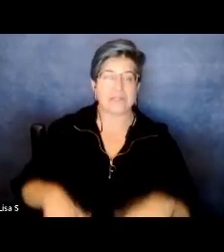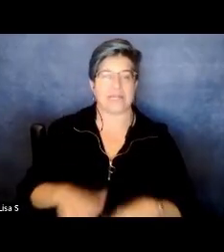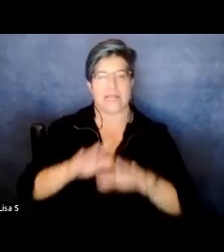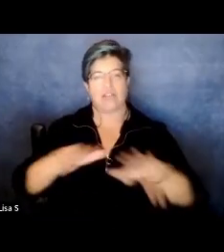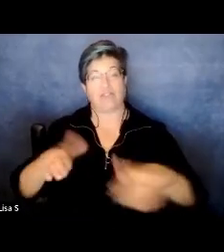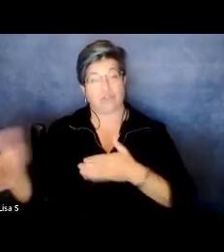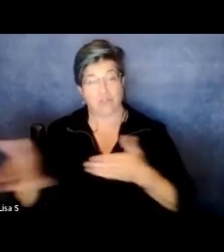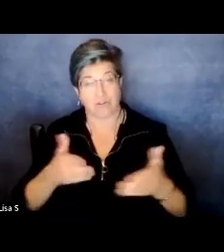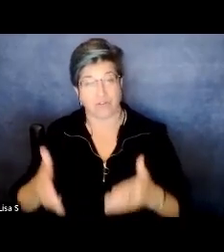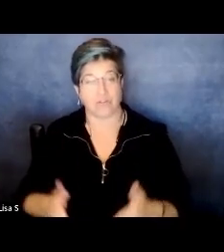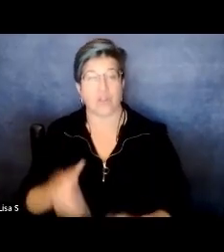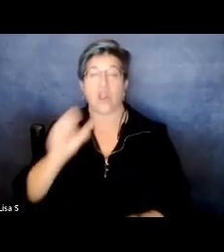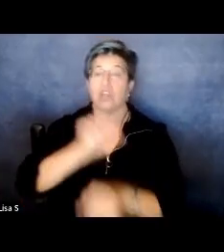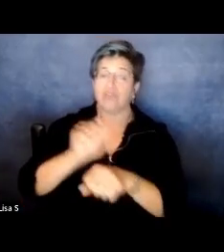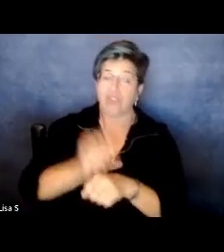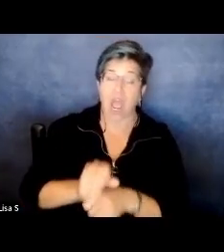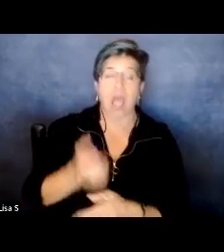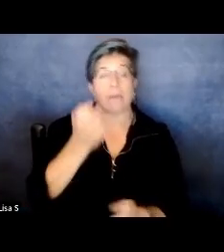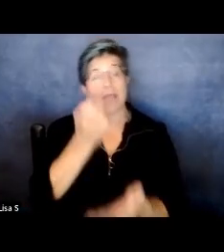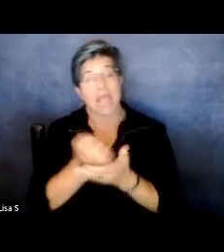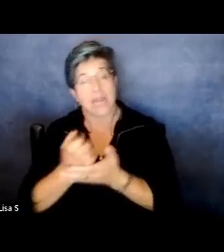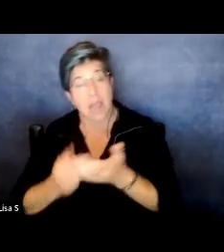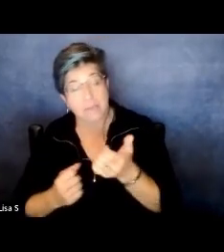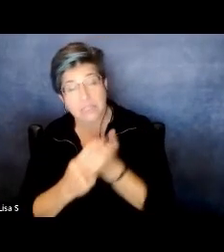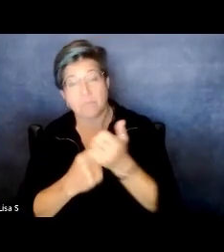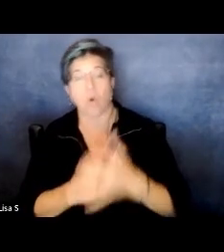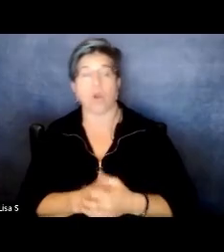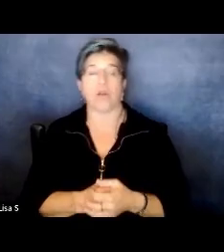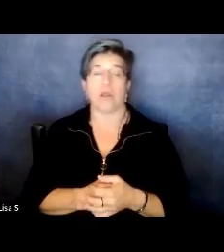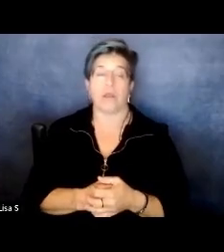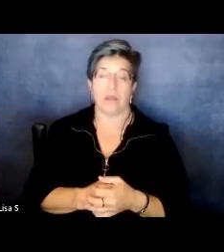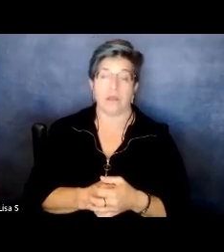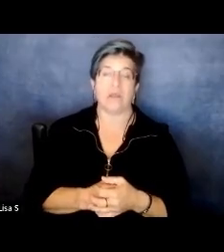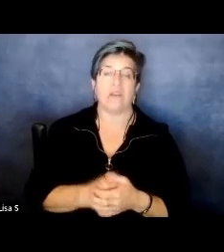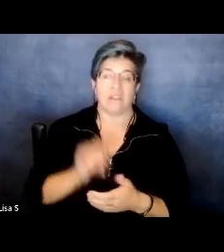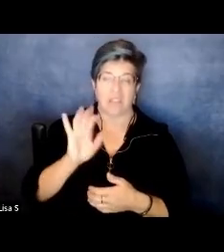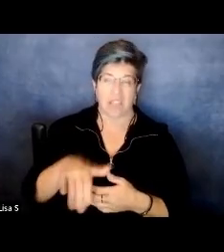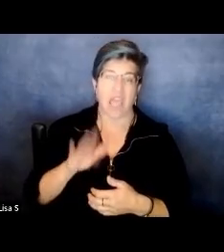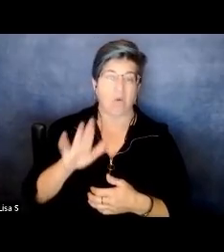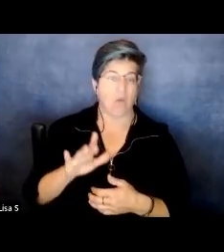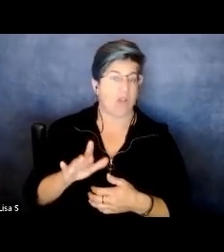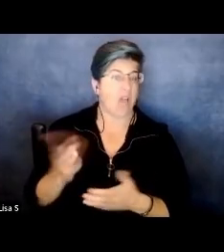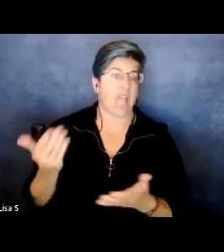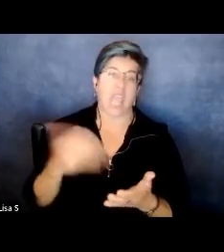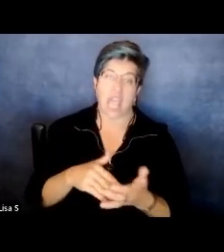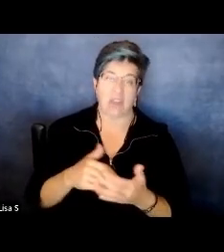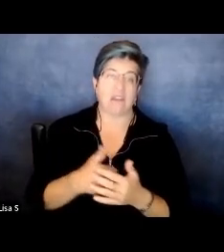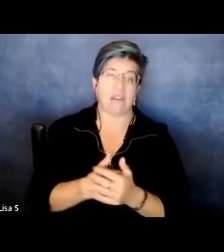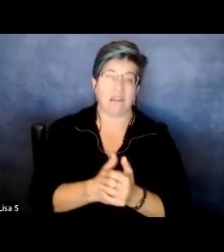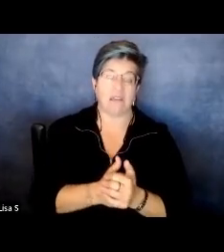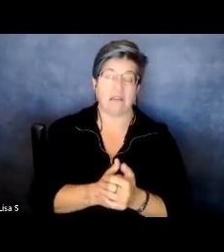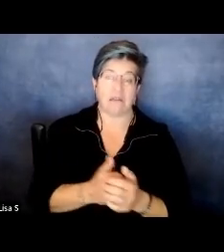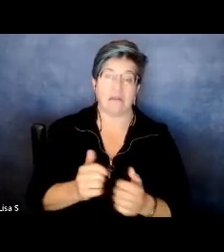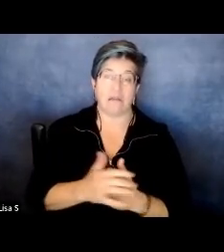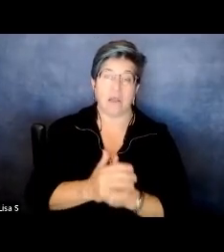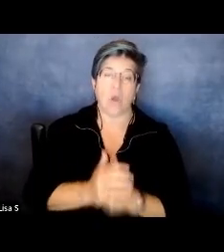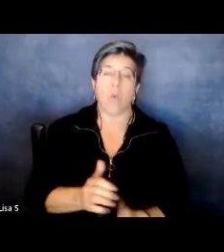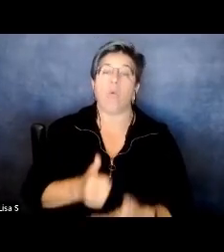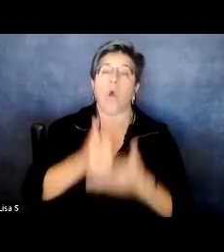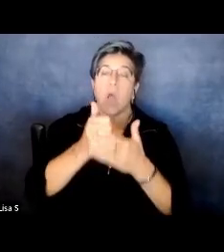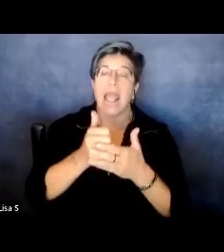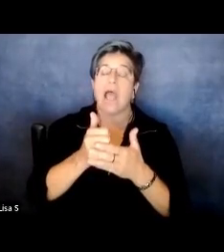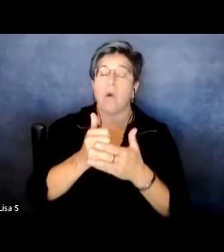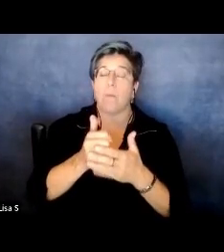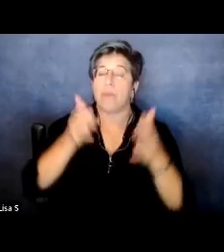services, employment, economic supports. That's going to once again um, stabilize the